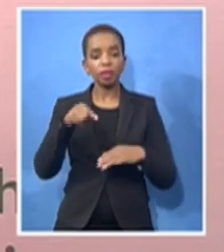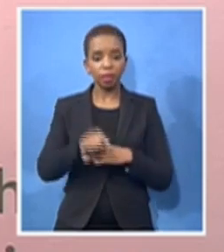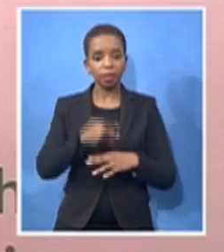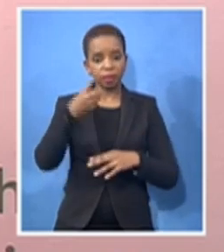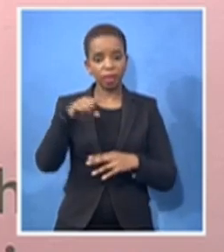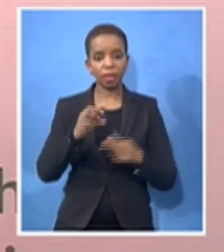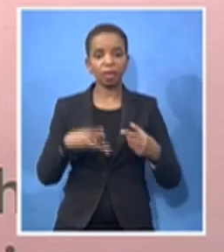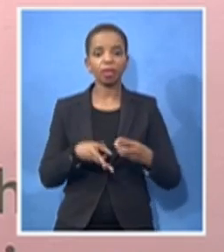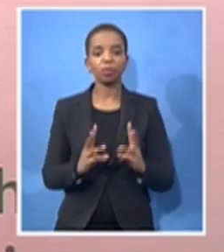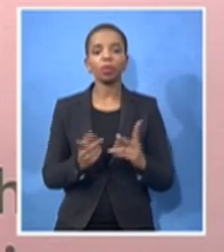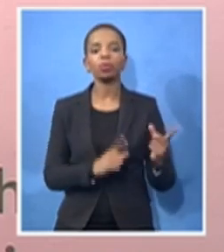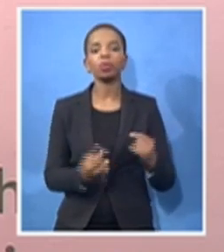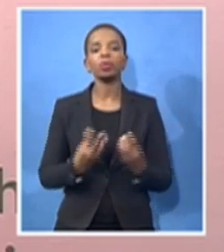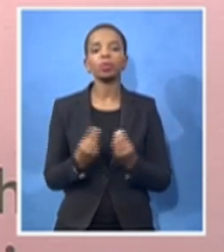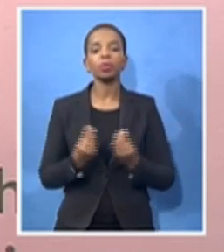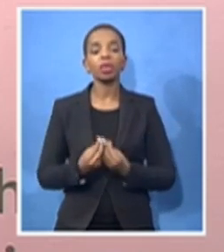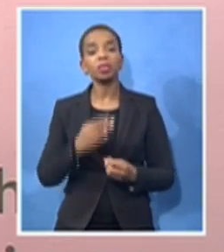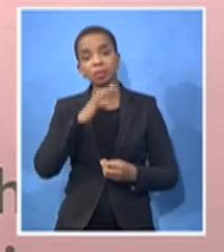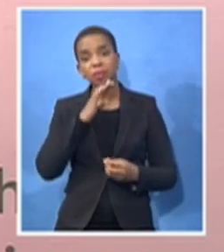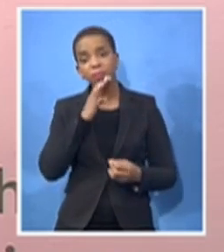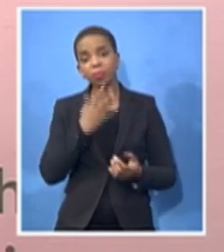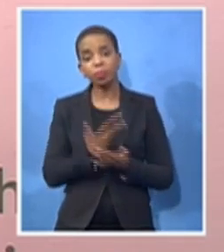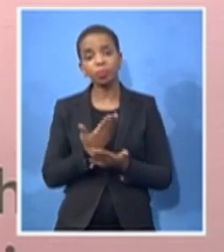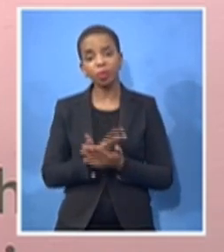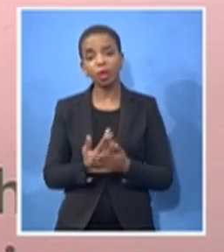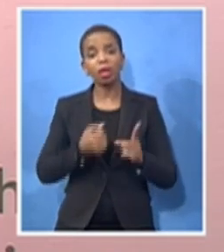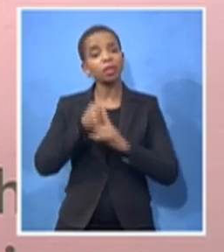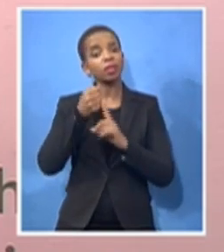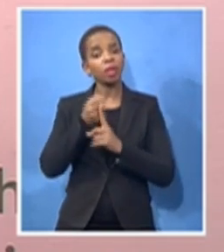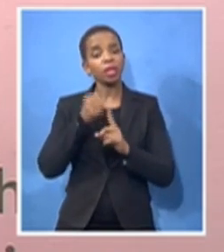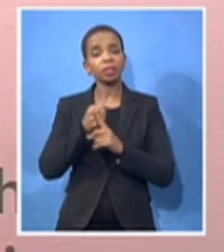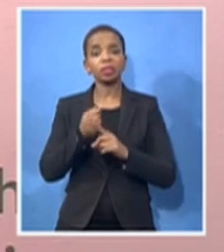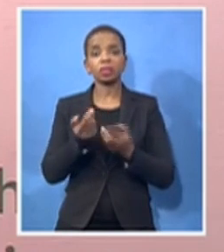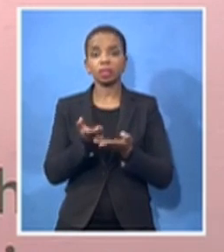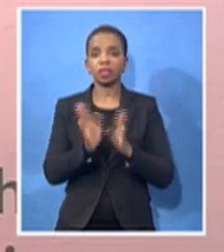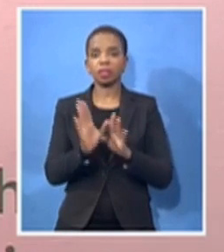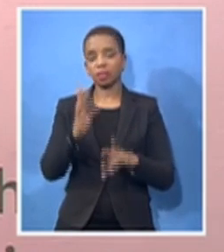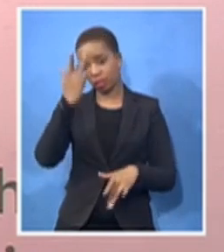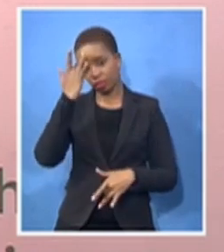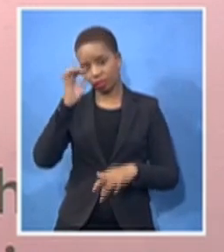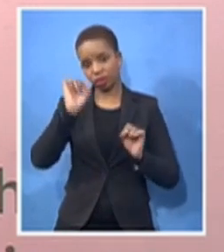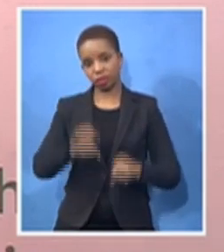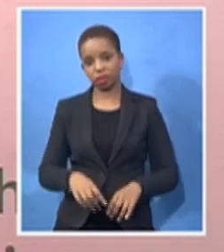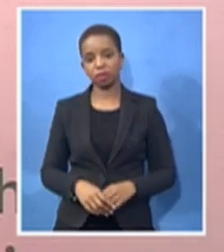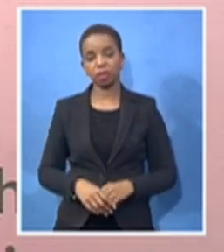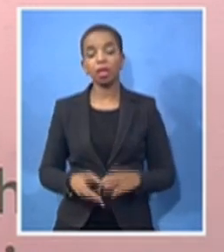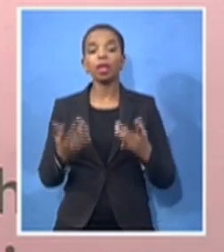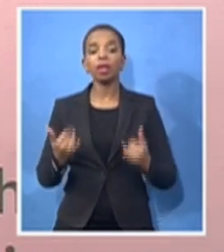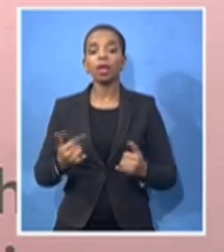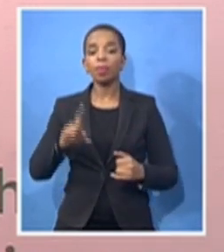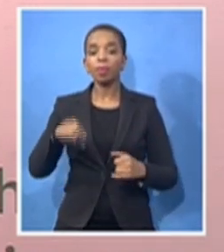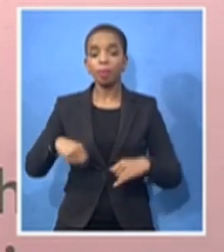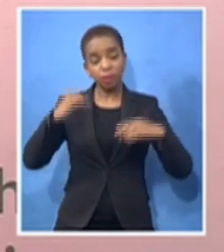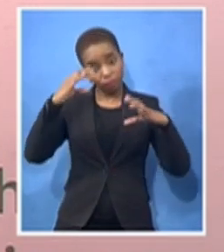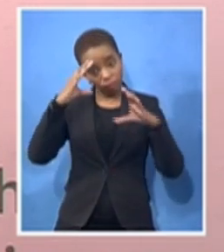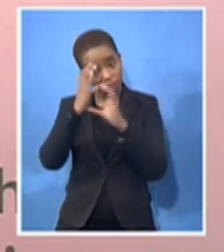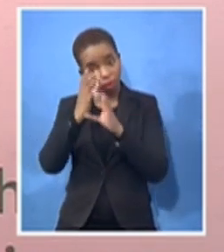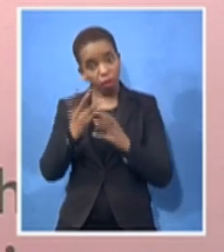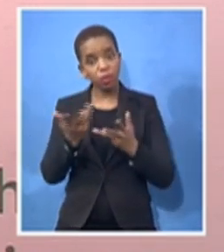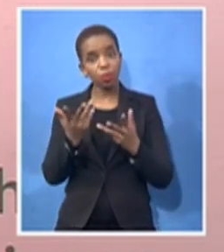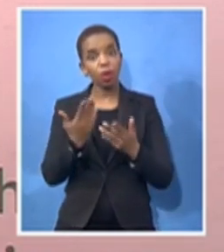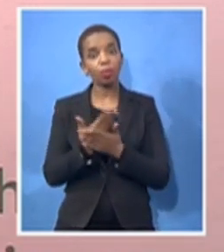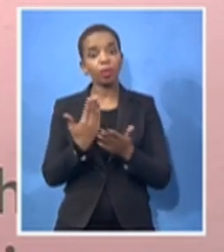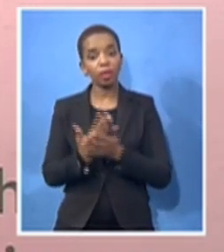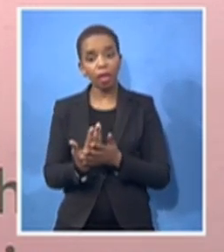infection. So we need to focus on where we can contribute and build this thing together. This very strong